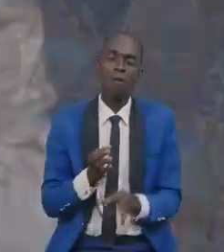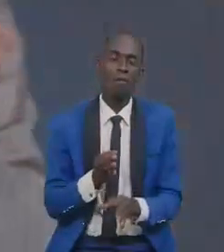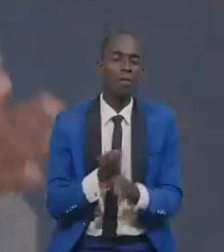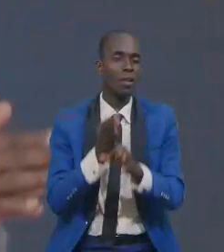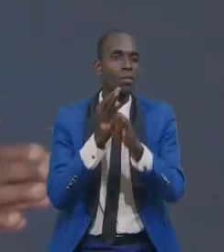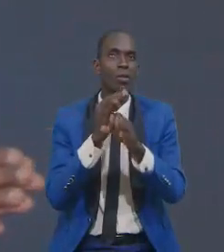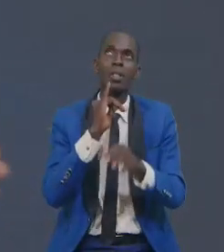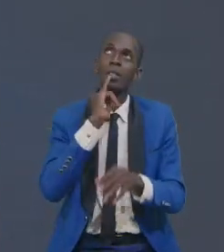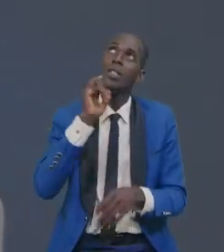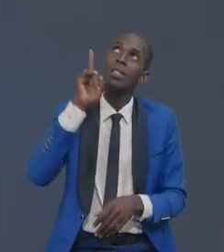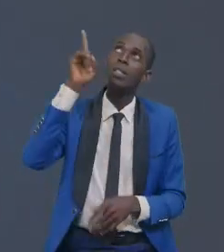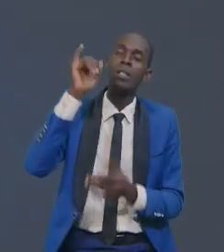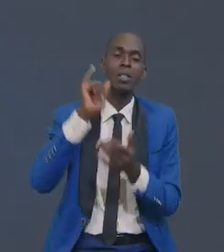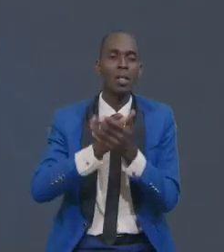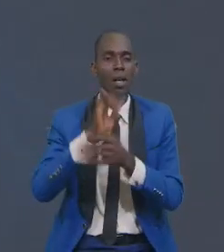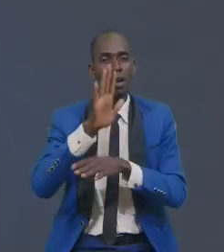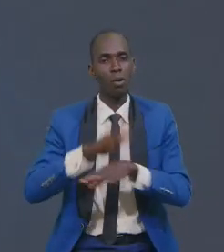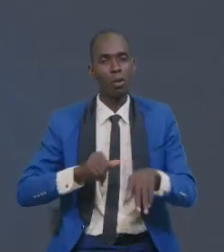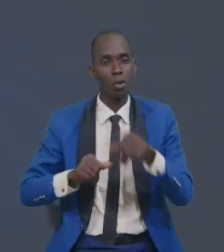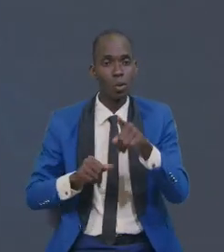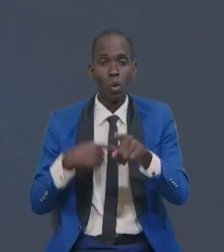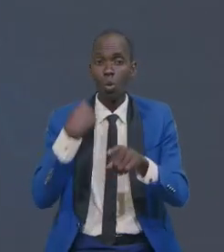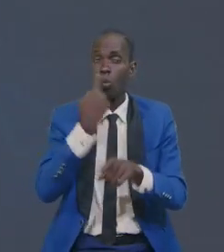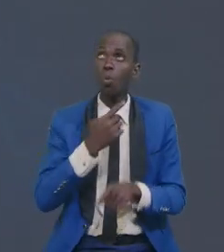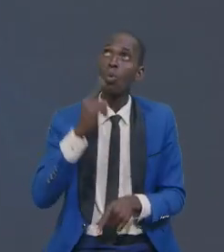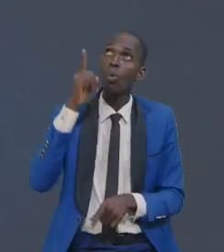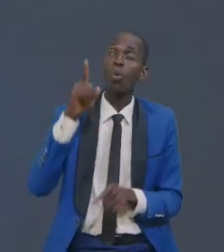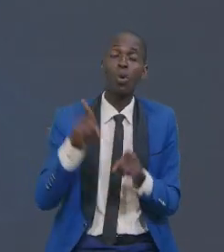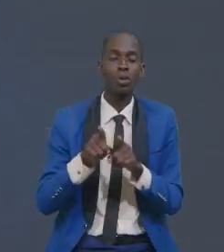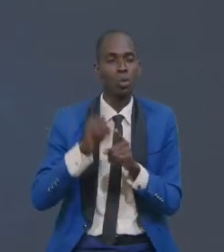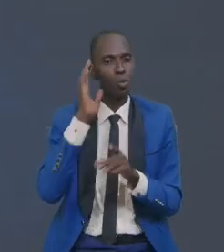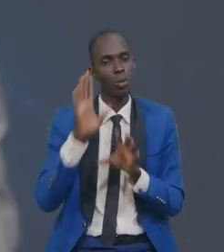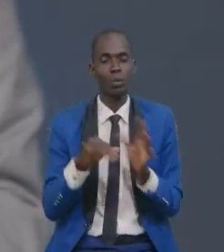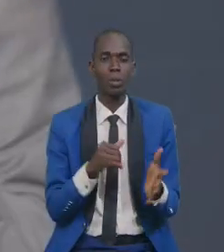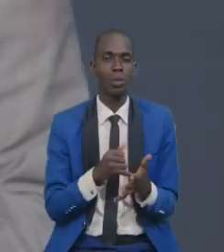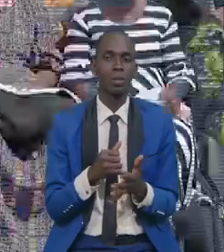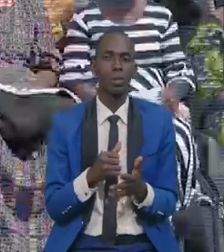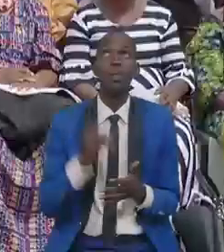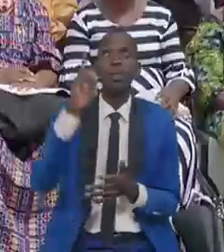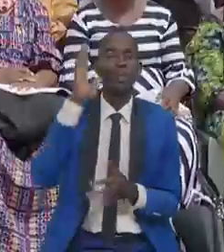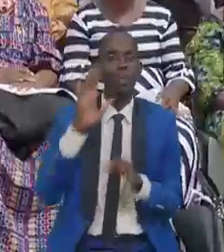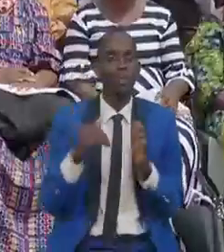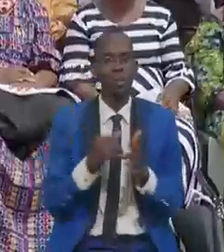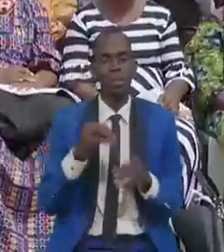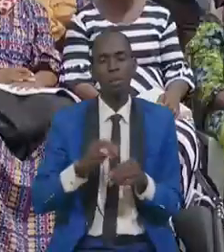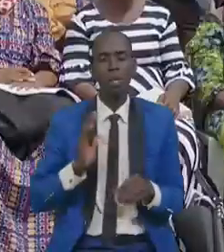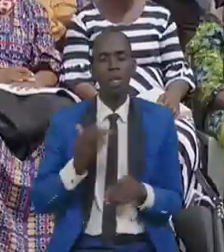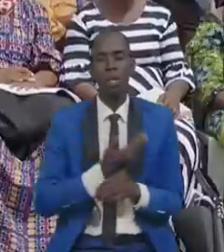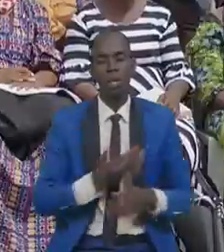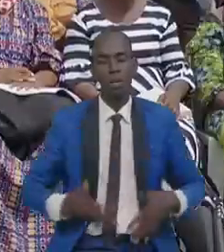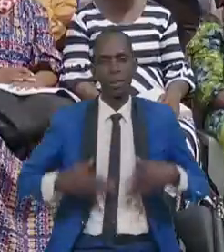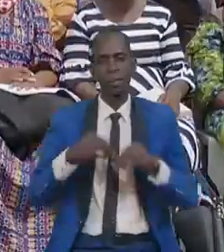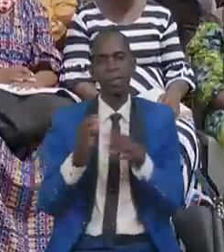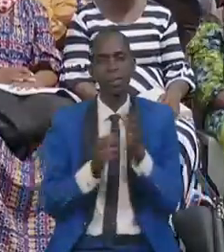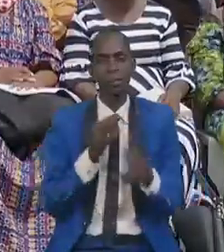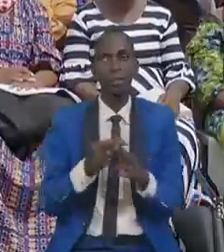that calleth you, who also will do it. He'll do it in our lives. He'll do it